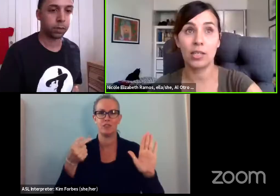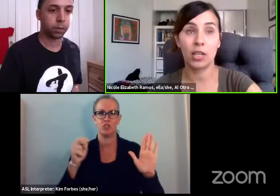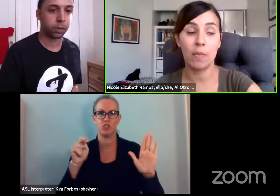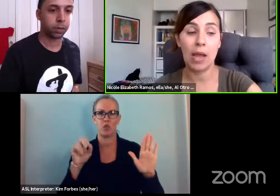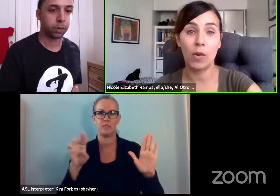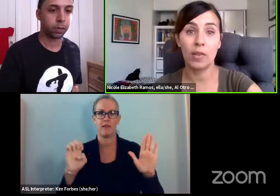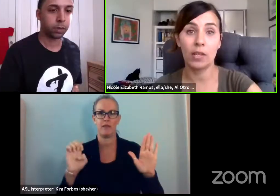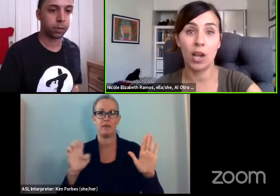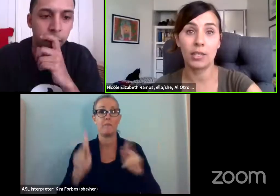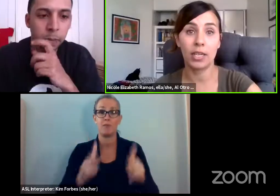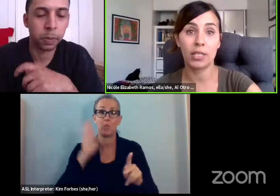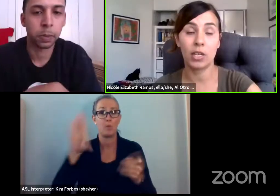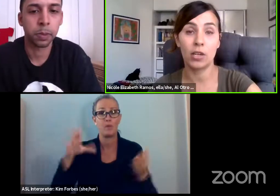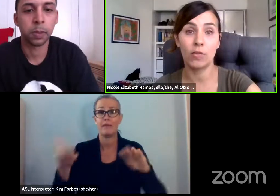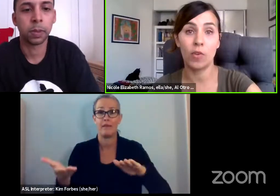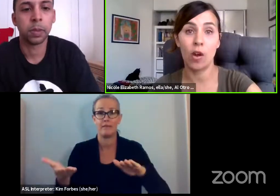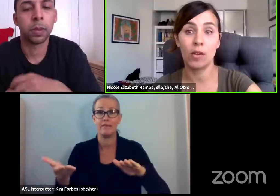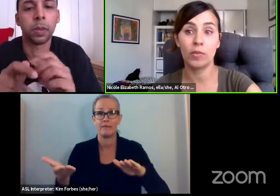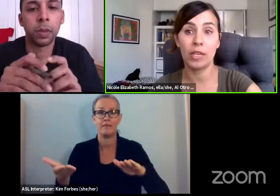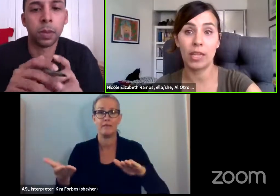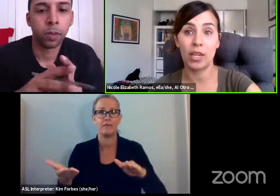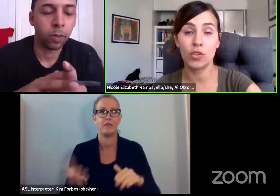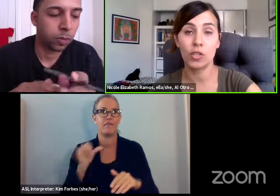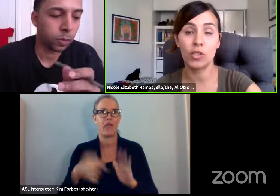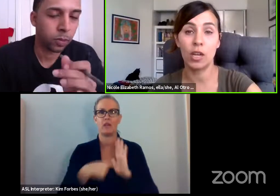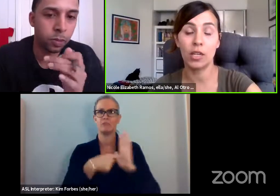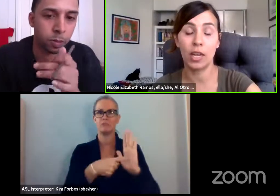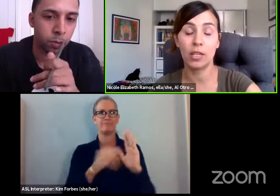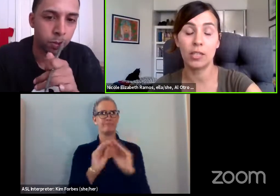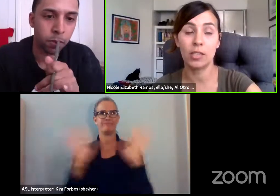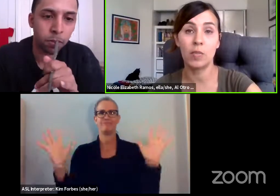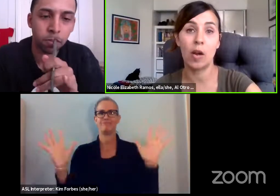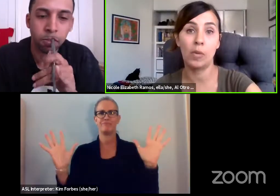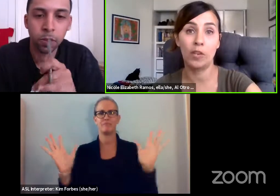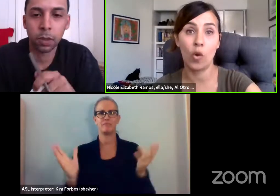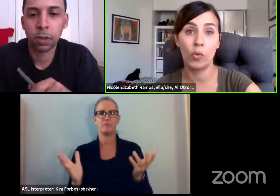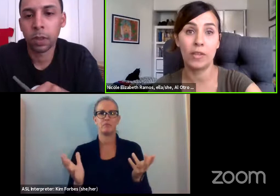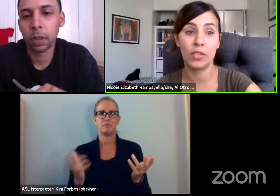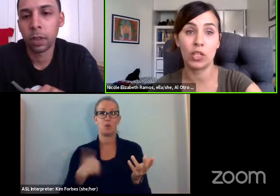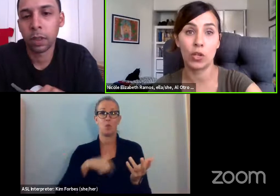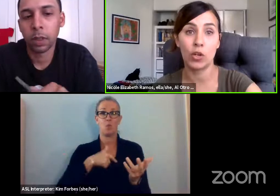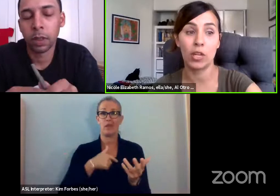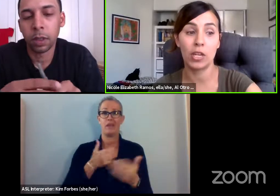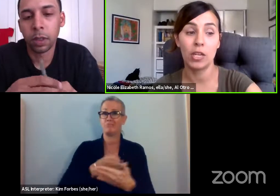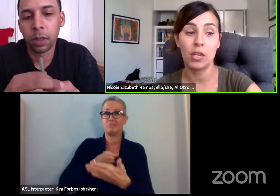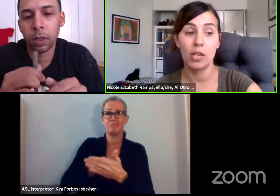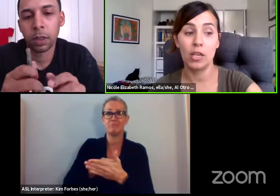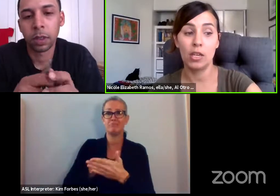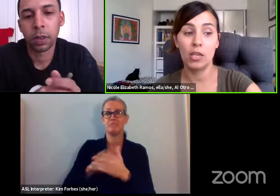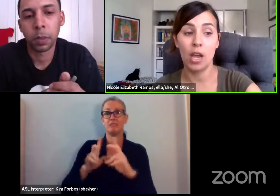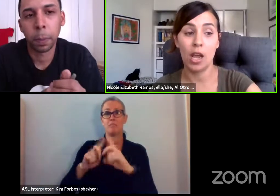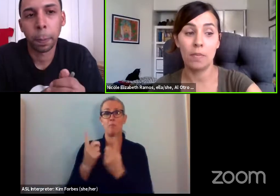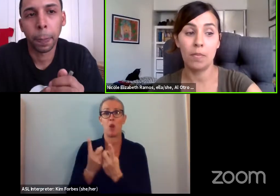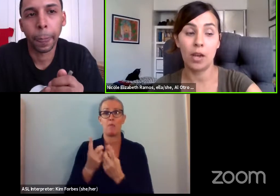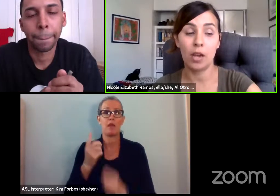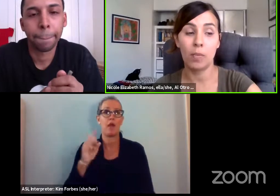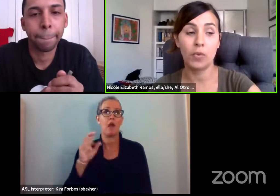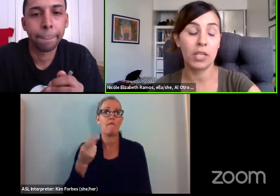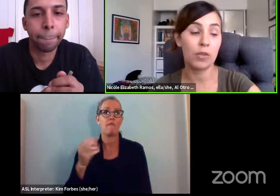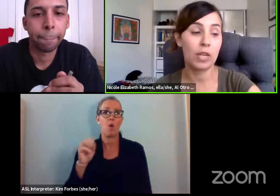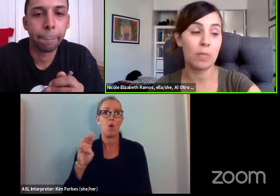And this has come out in the context of our litigation against the Department of Homeland Security. In